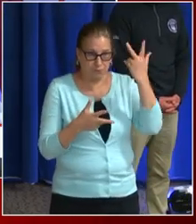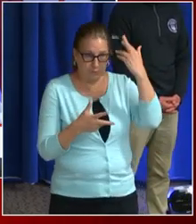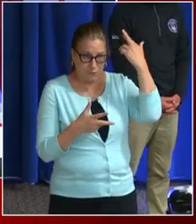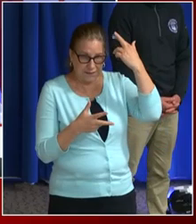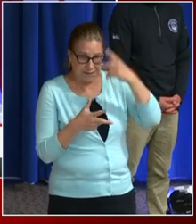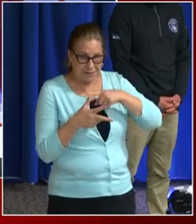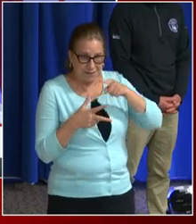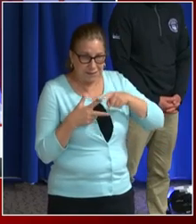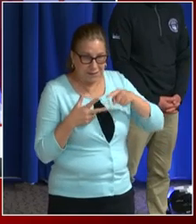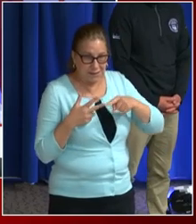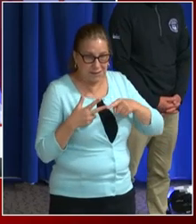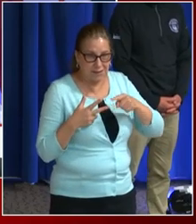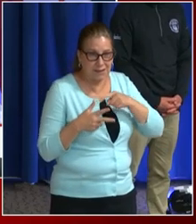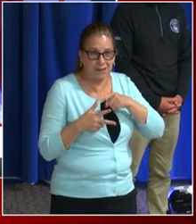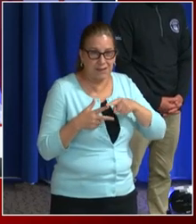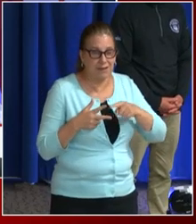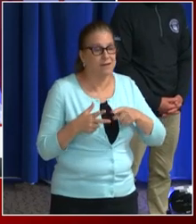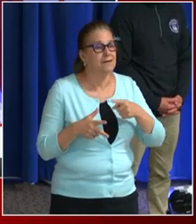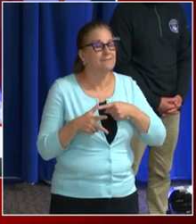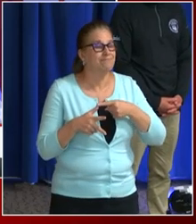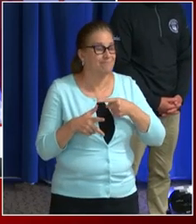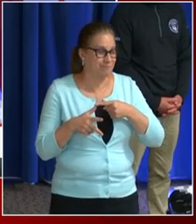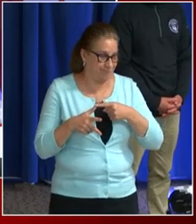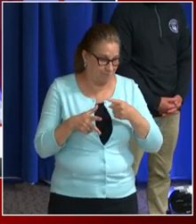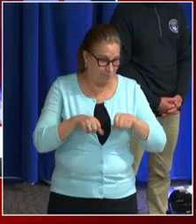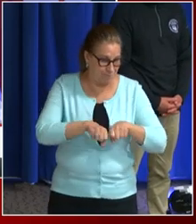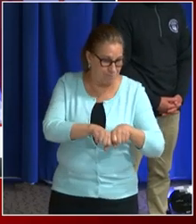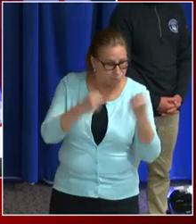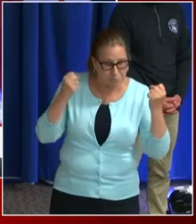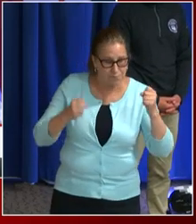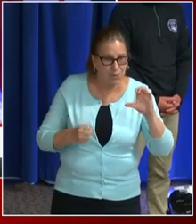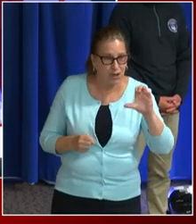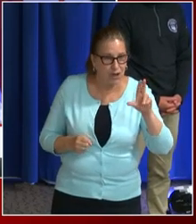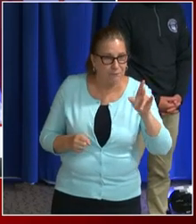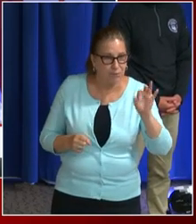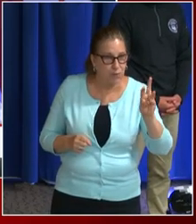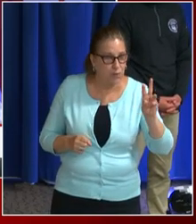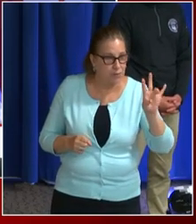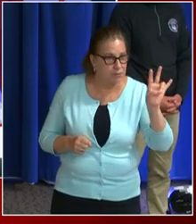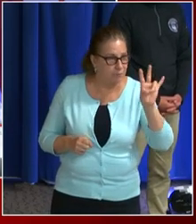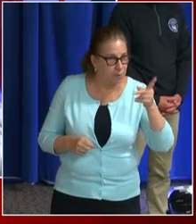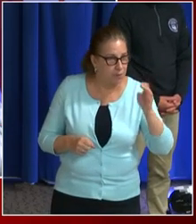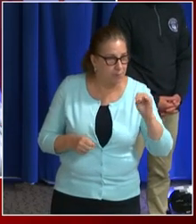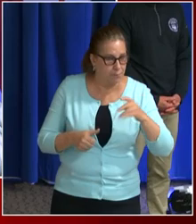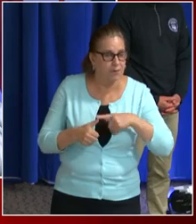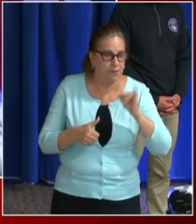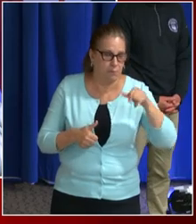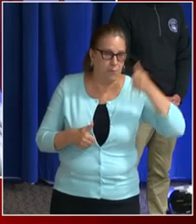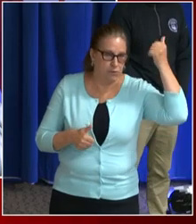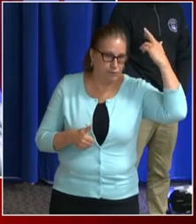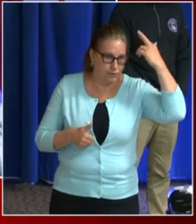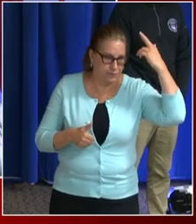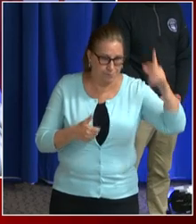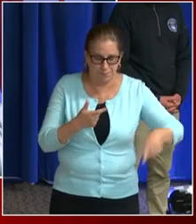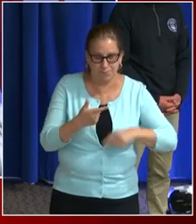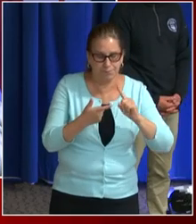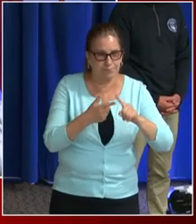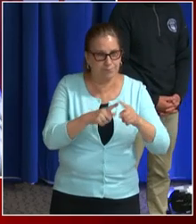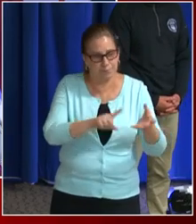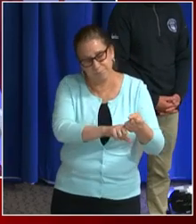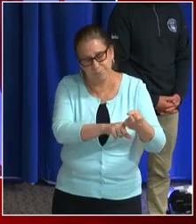of the curfew was the majority of the arrests. We also had arrests for burglary, and we had arrests for